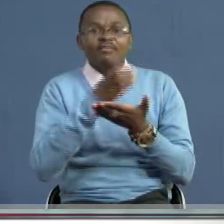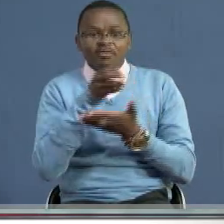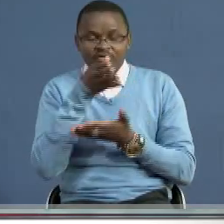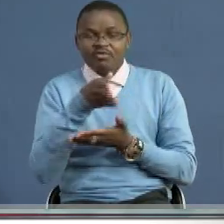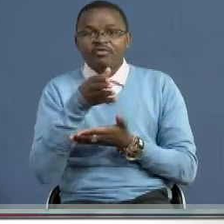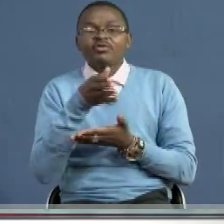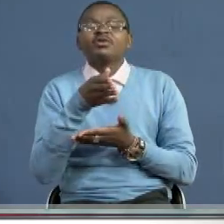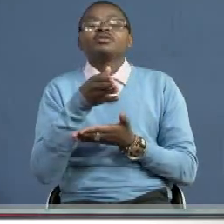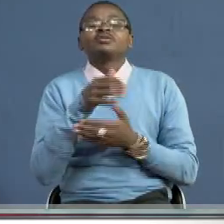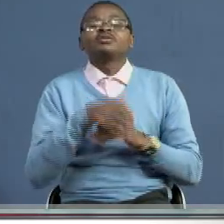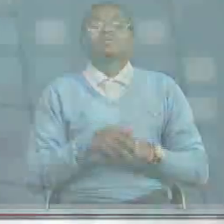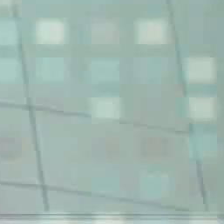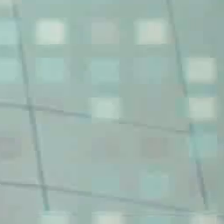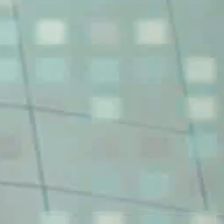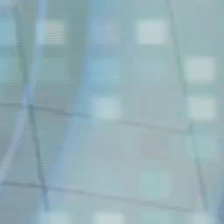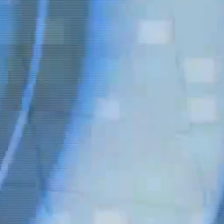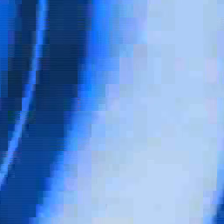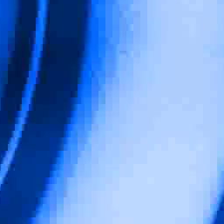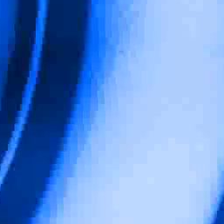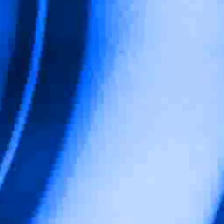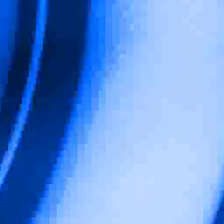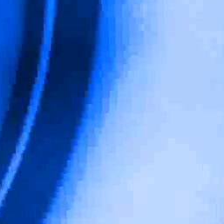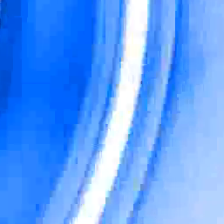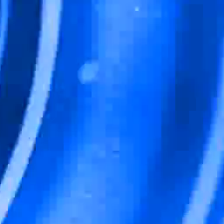of this ingenuity.